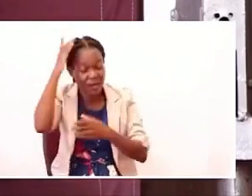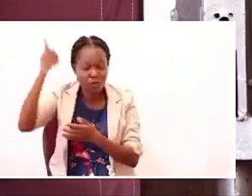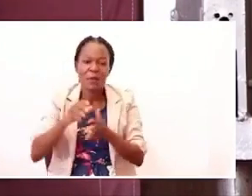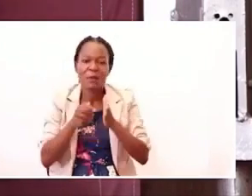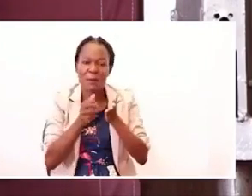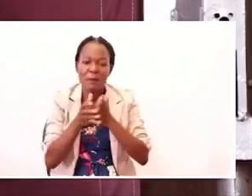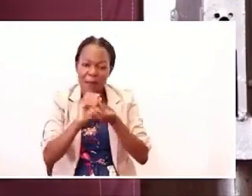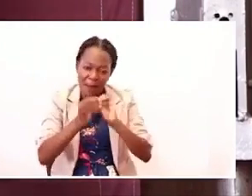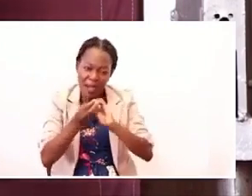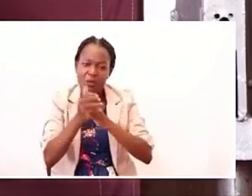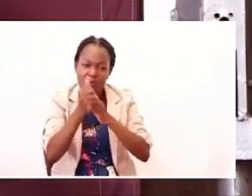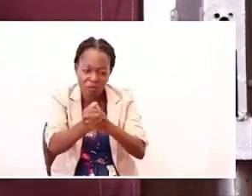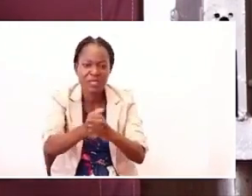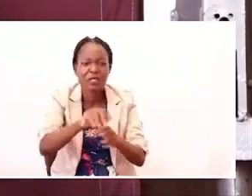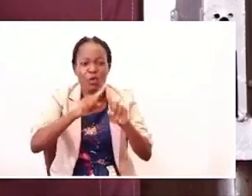In order for us to